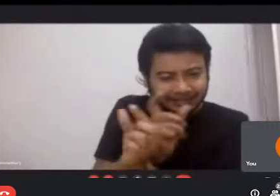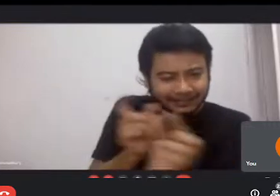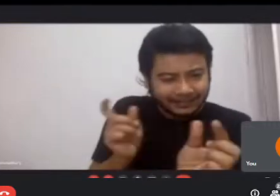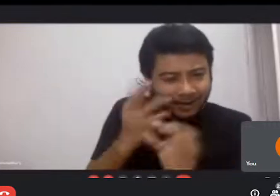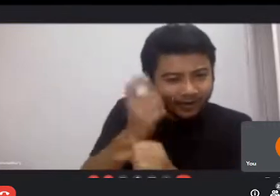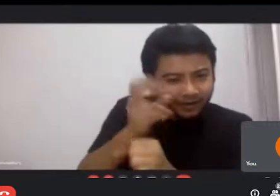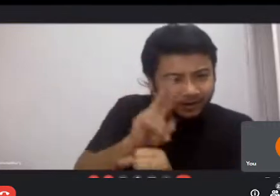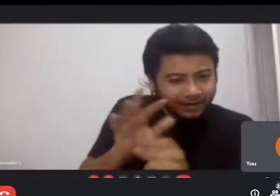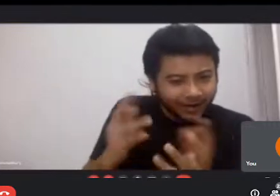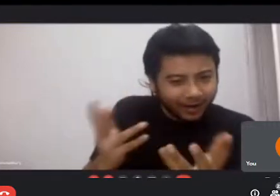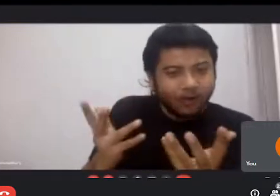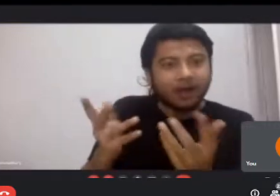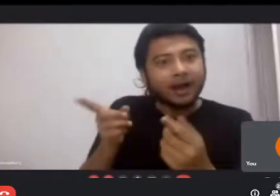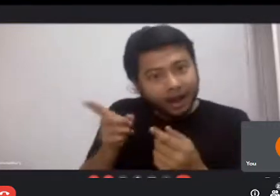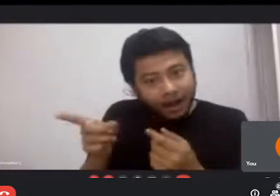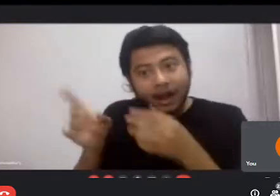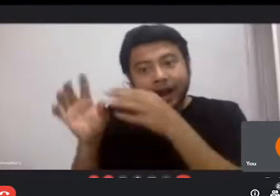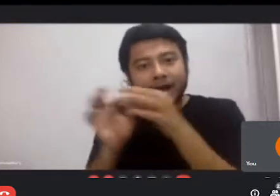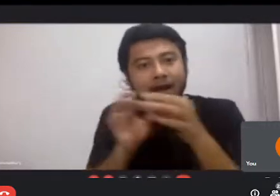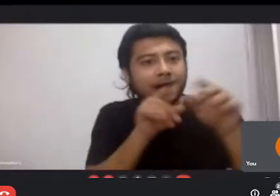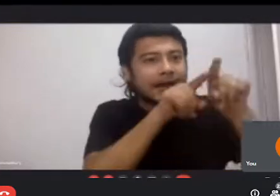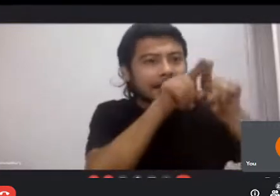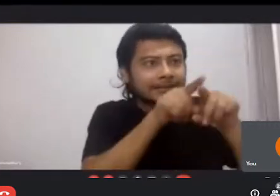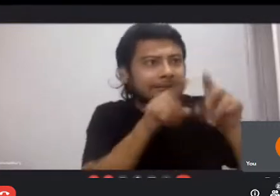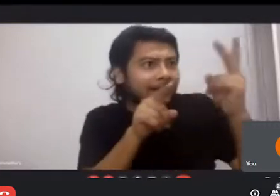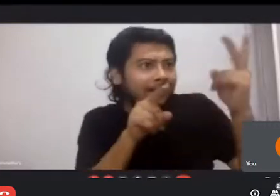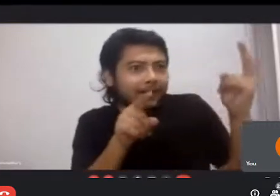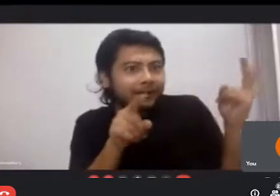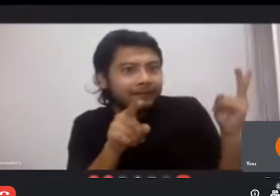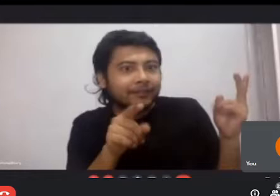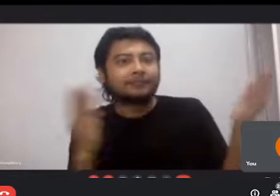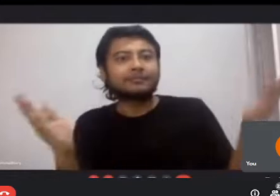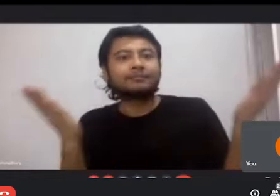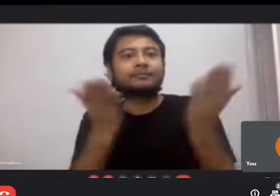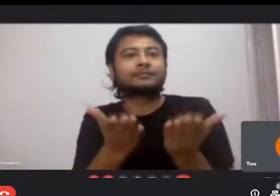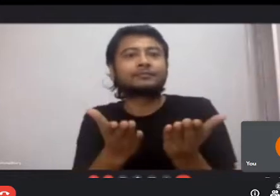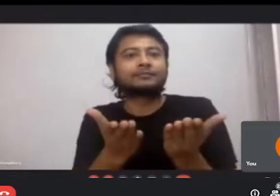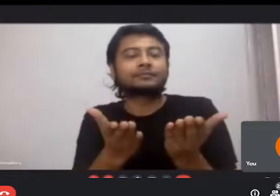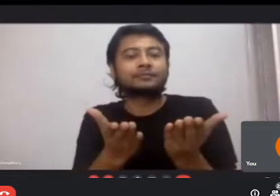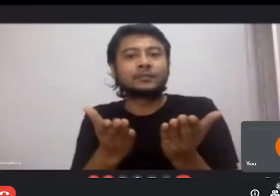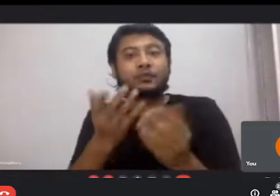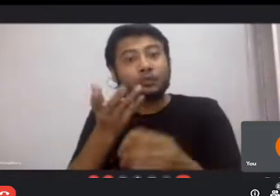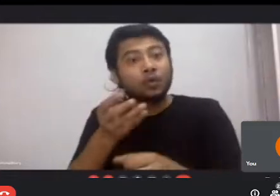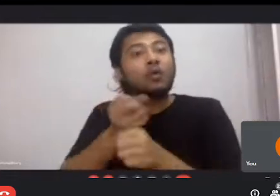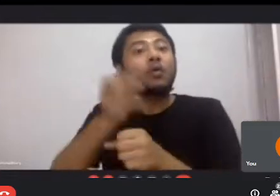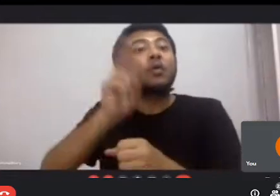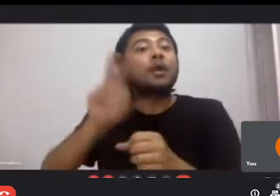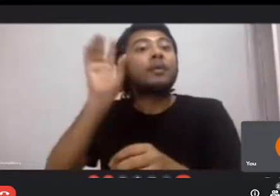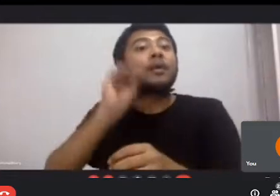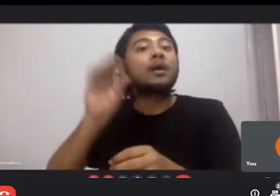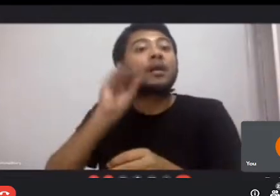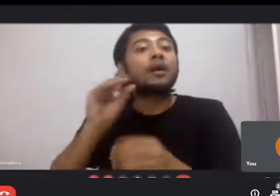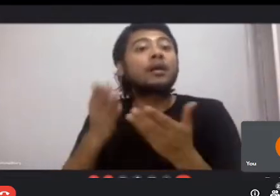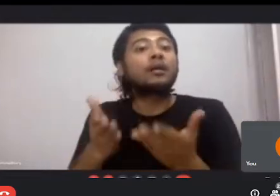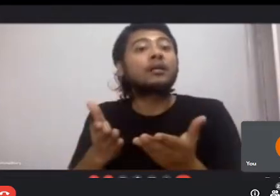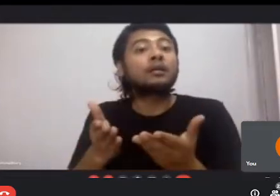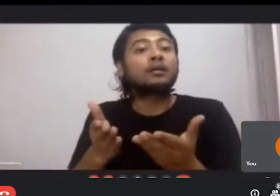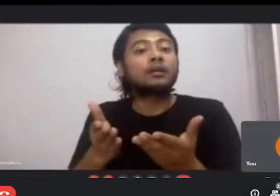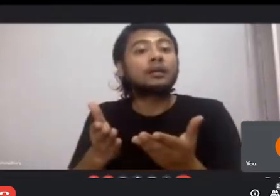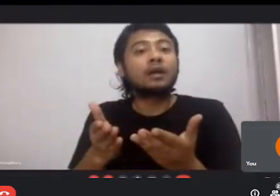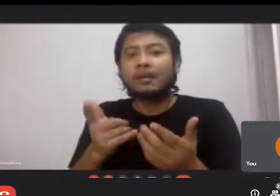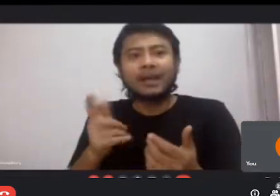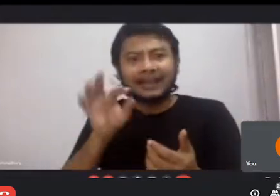And so you can play this game and you can learn about grammar without ever saying that something is a conjunction or something